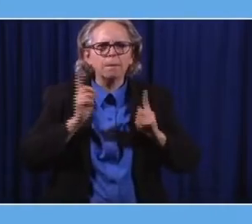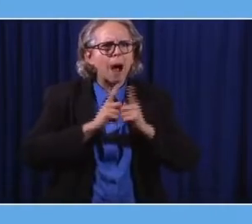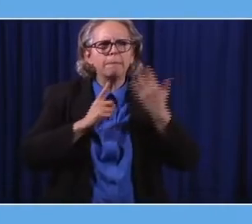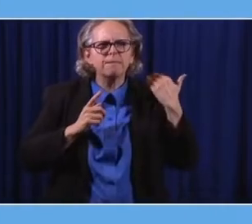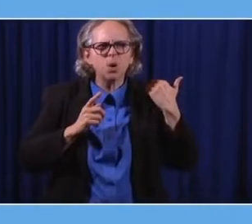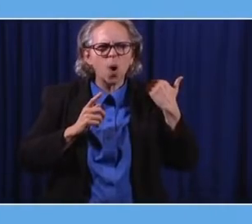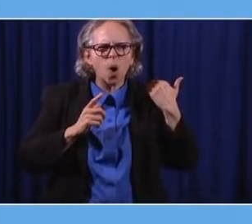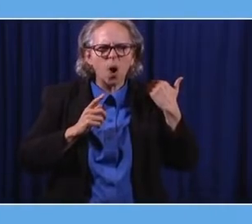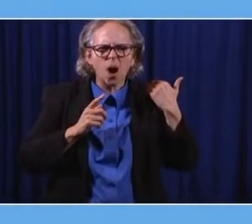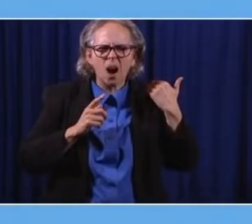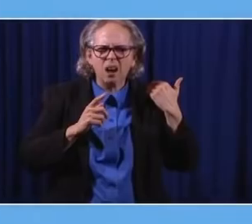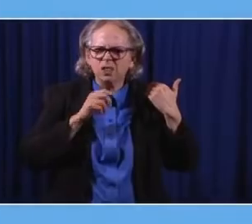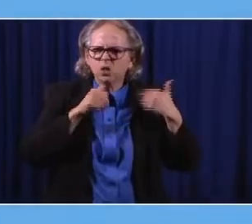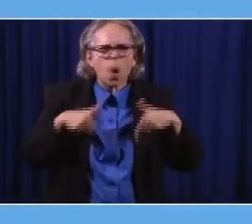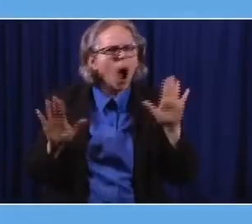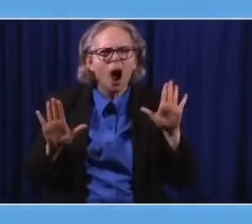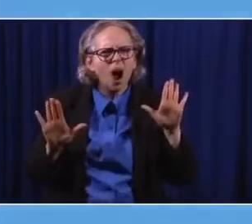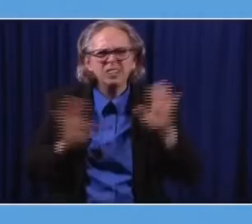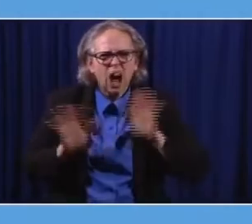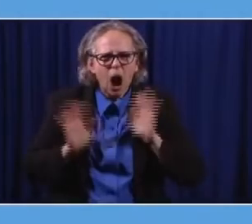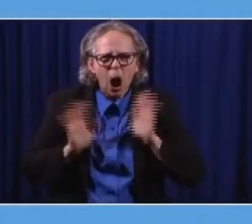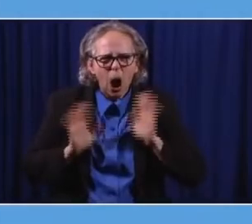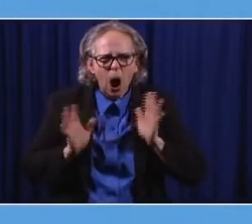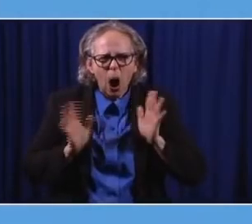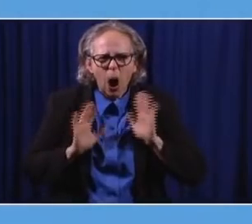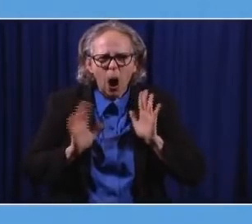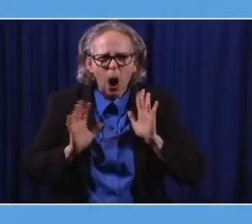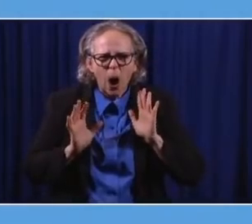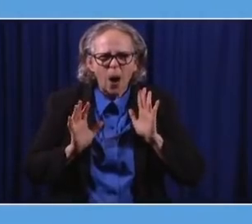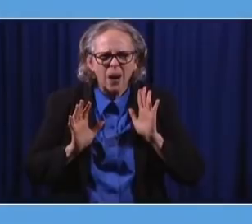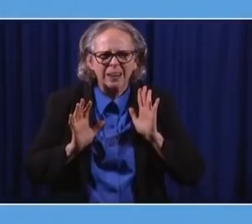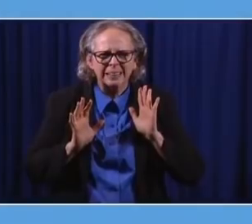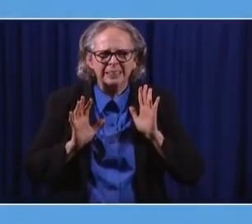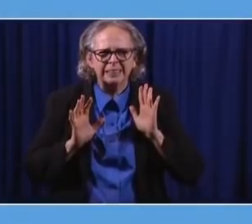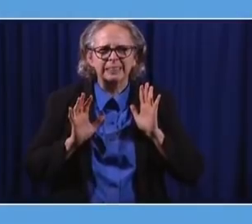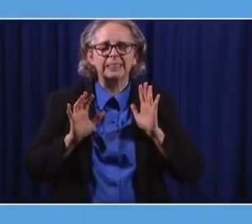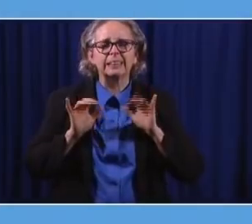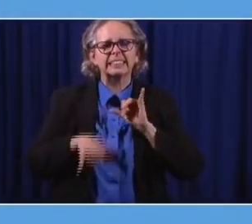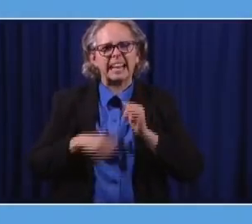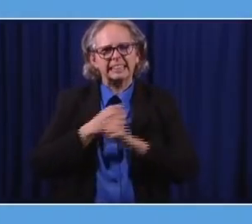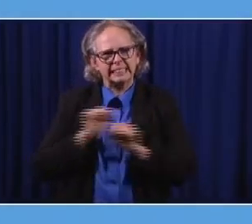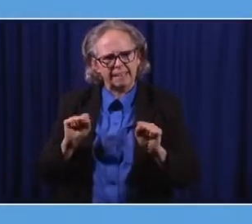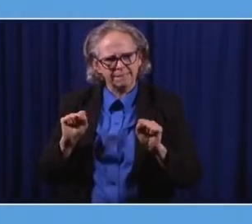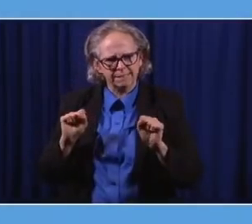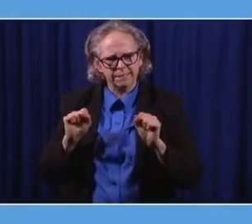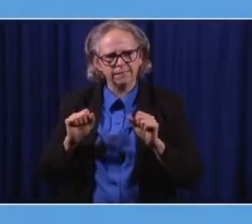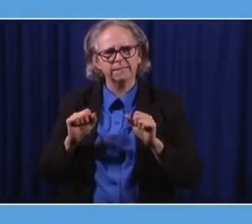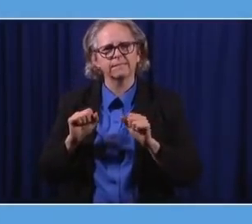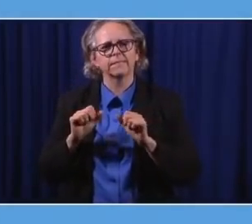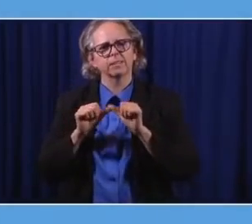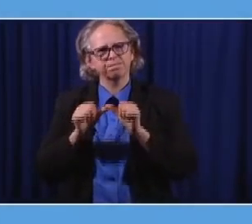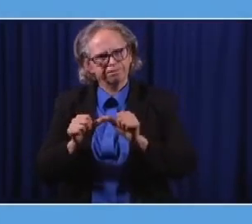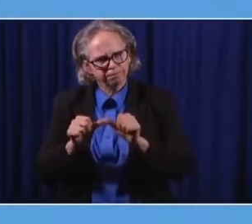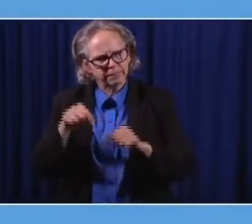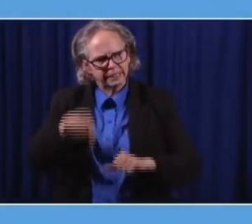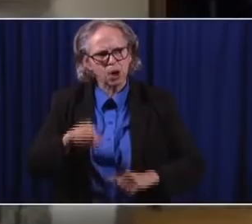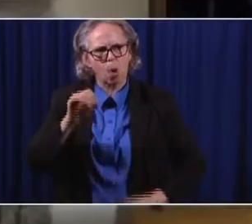up. The battle against COVID-19 isn't over. Stay safe, Ohio.